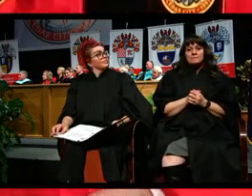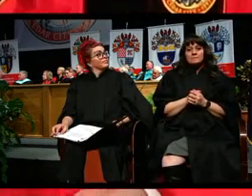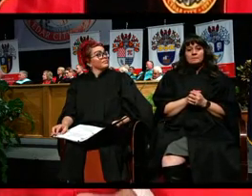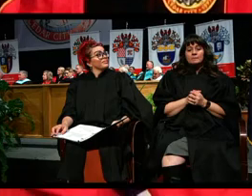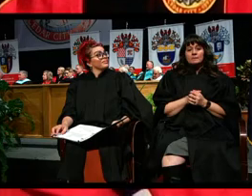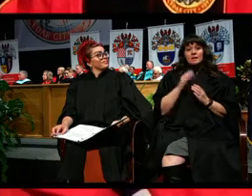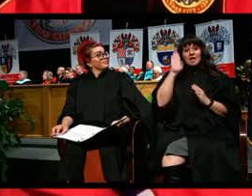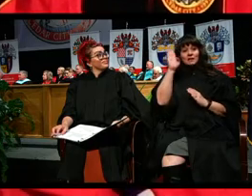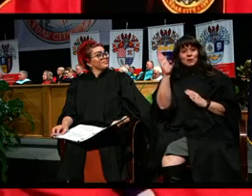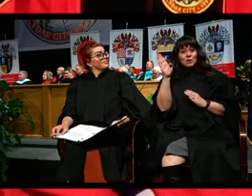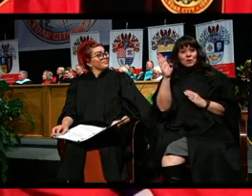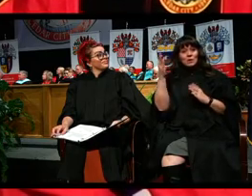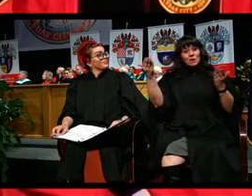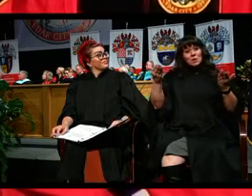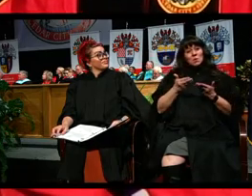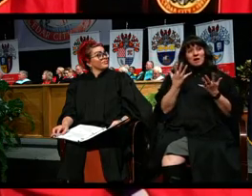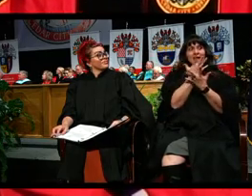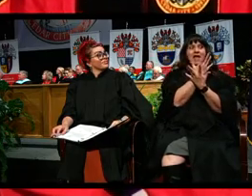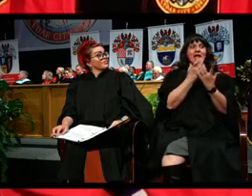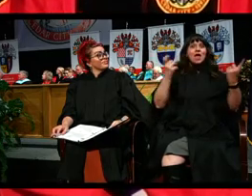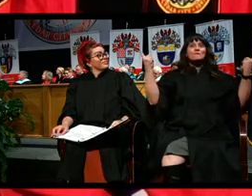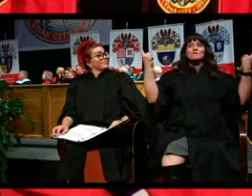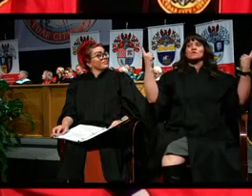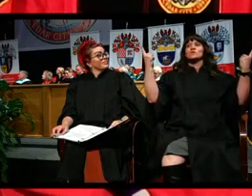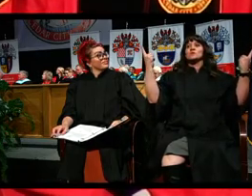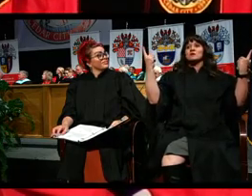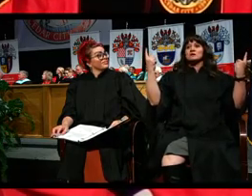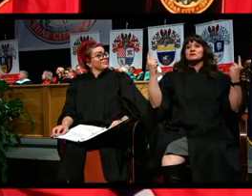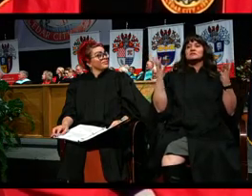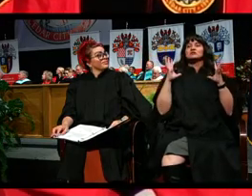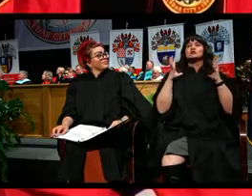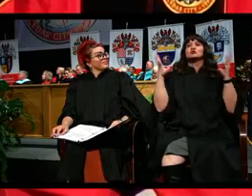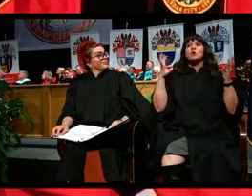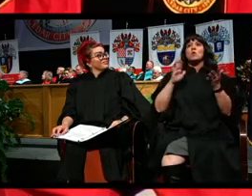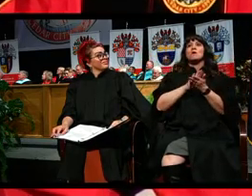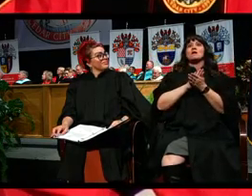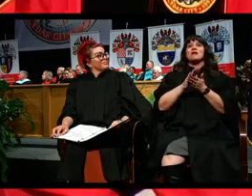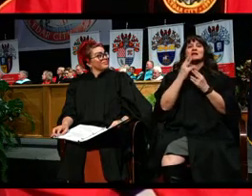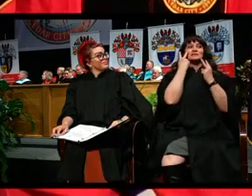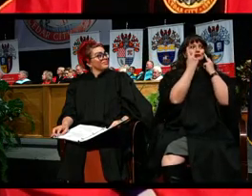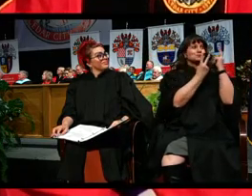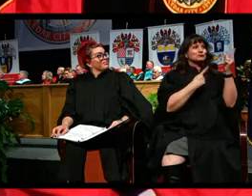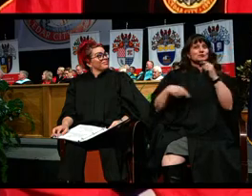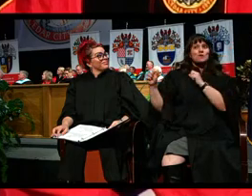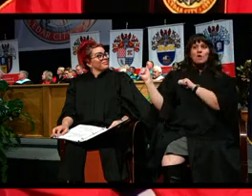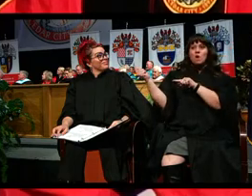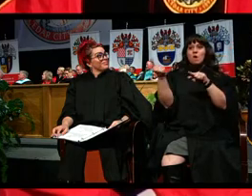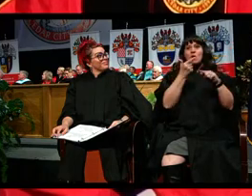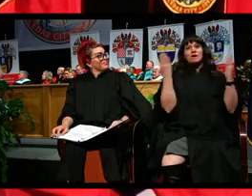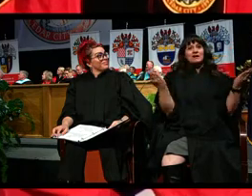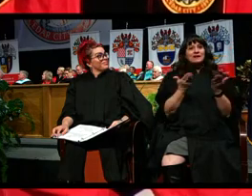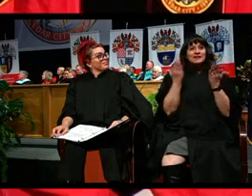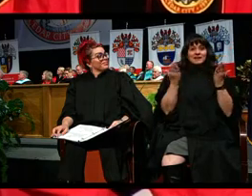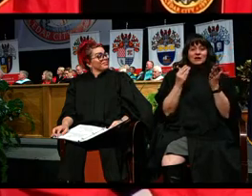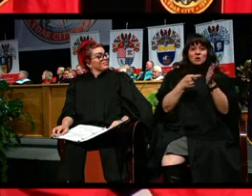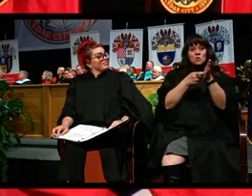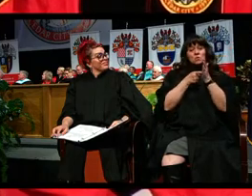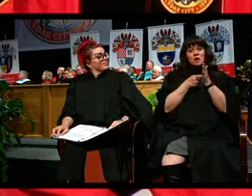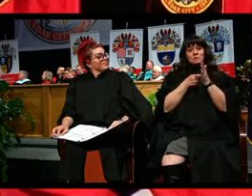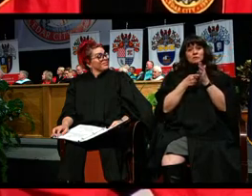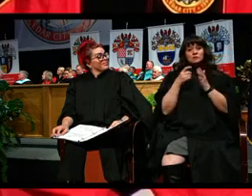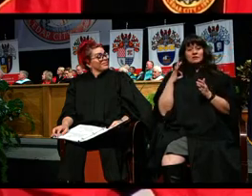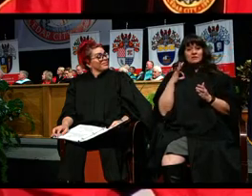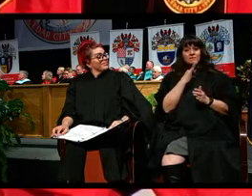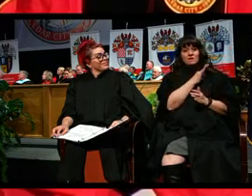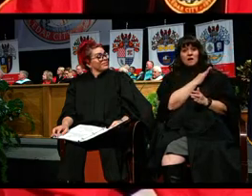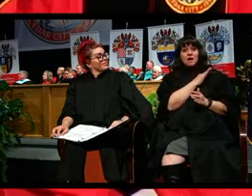Hello, welcome everybody. It is so nice to see all of you here, and on behalf of SUU faculty, I